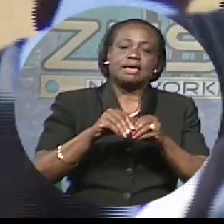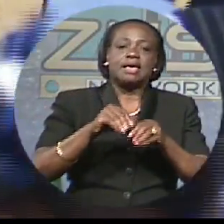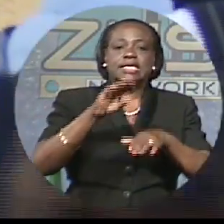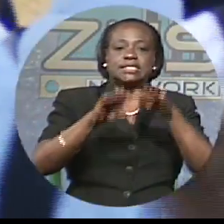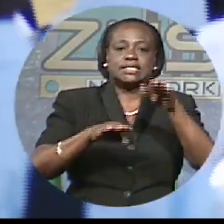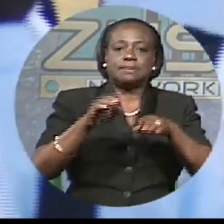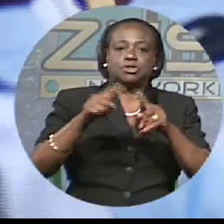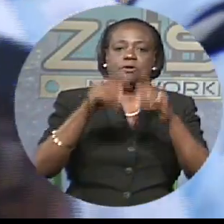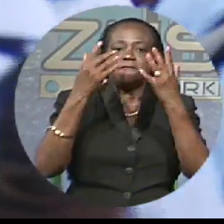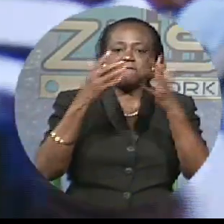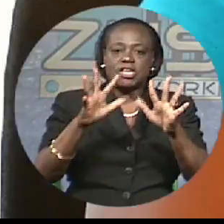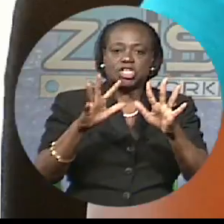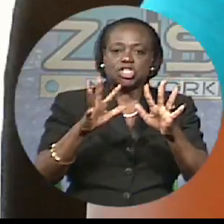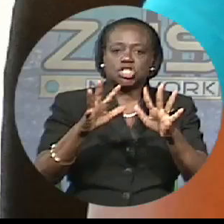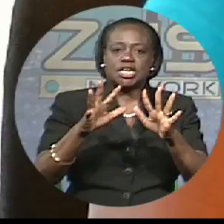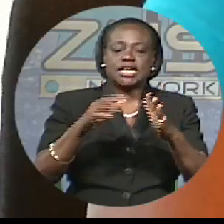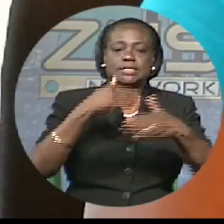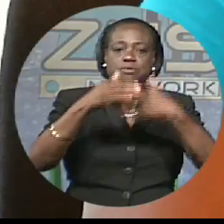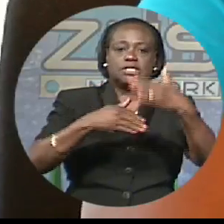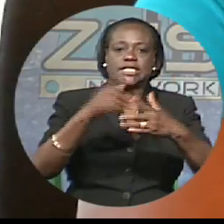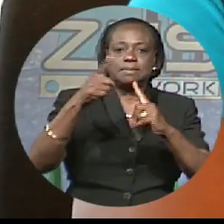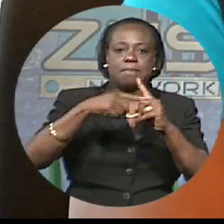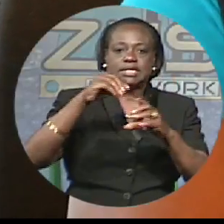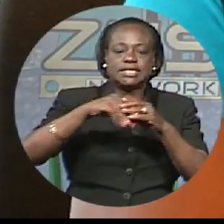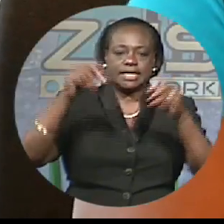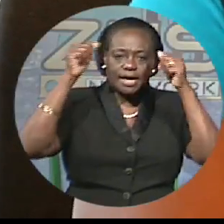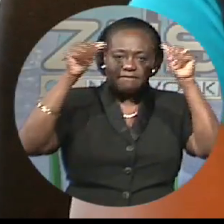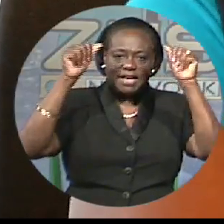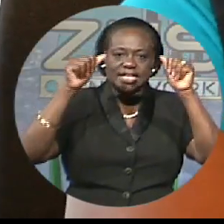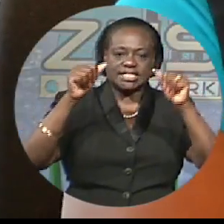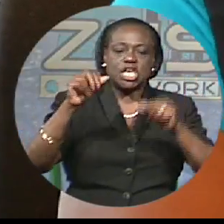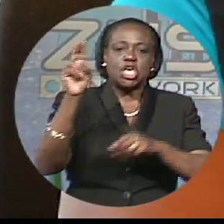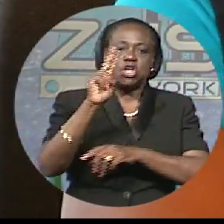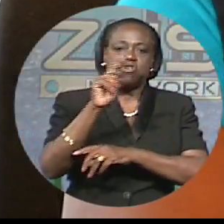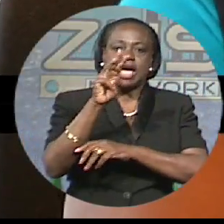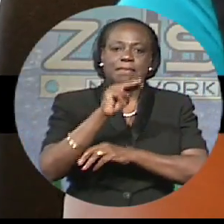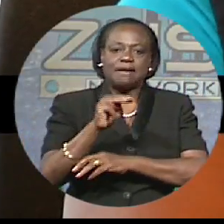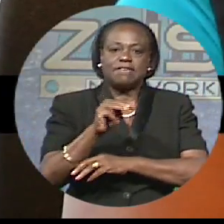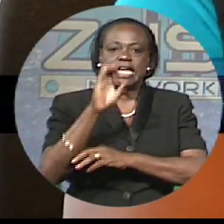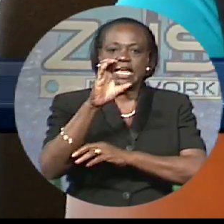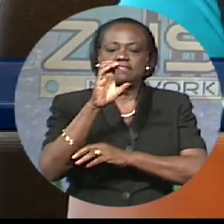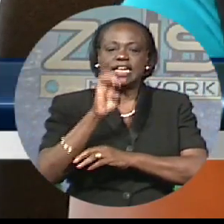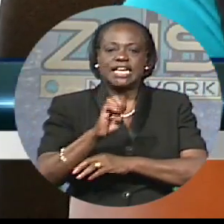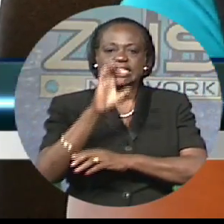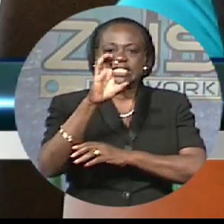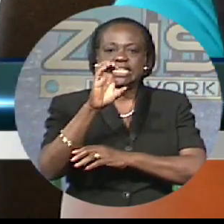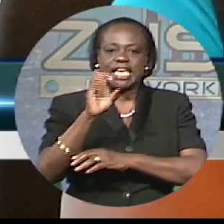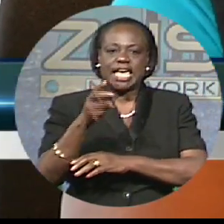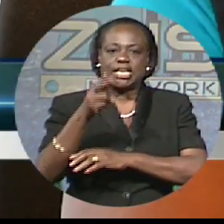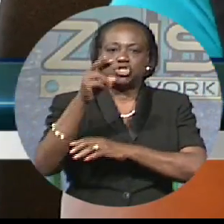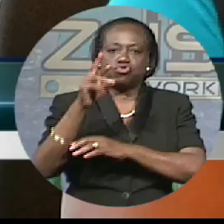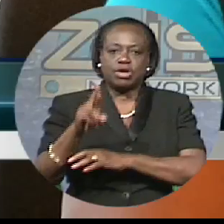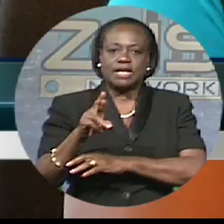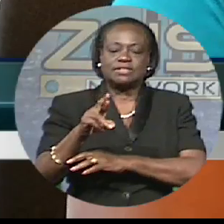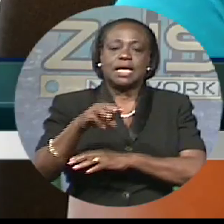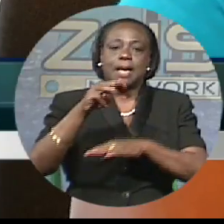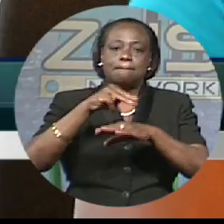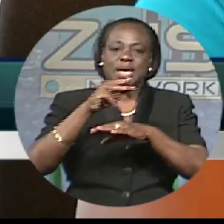process months in advance. We have Uriah McPhee, Cleveland Enes, CH Reeves, Meg Warner. We